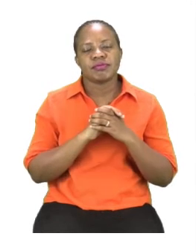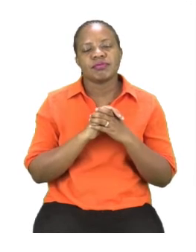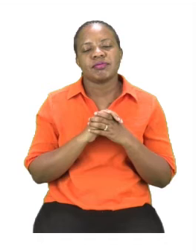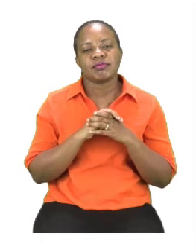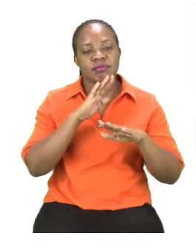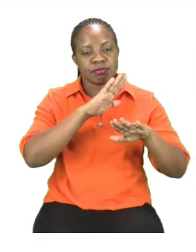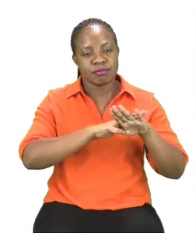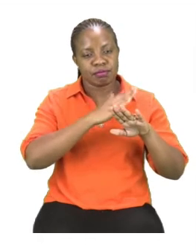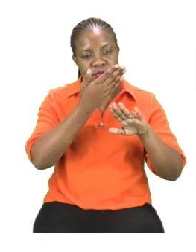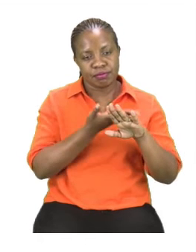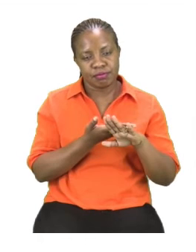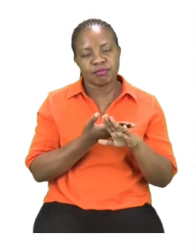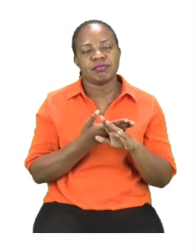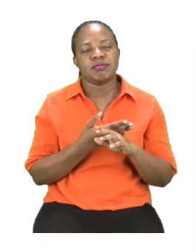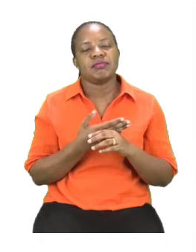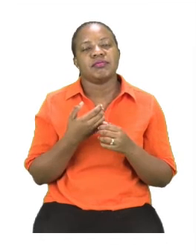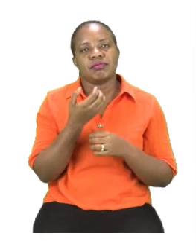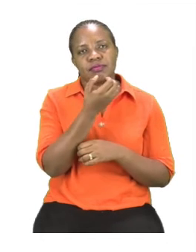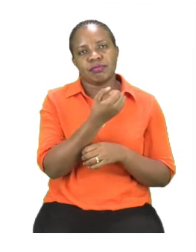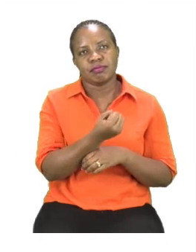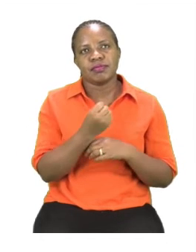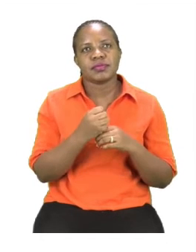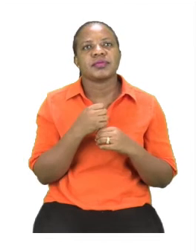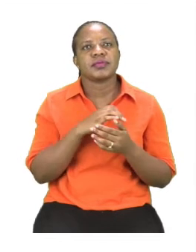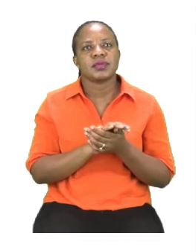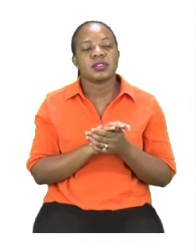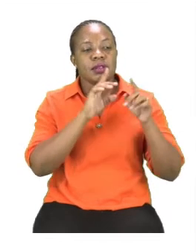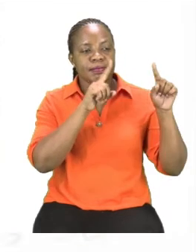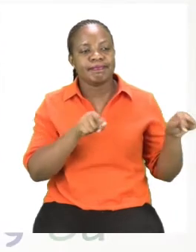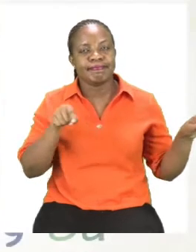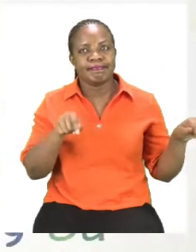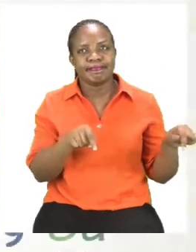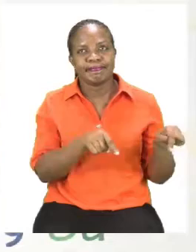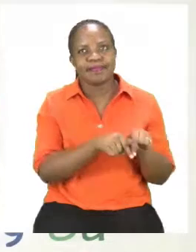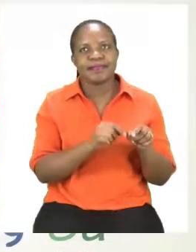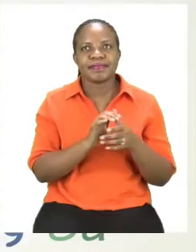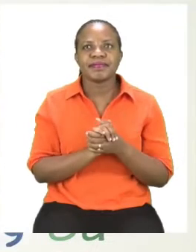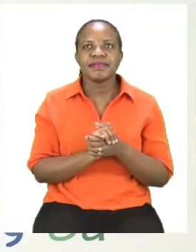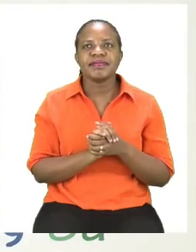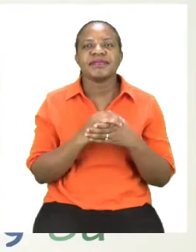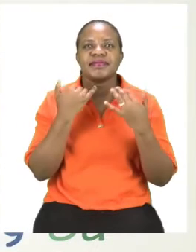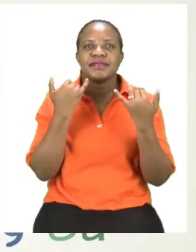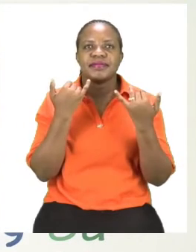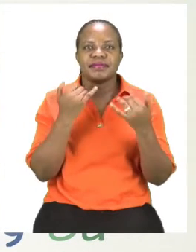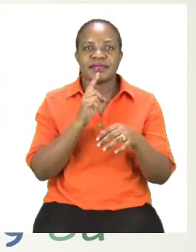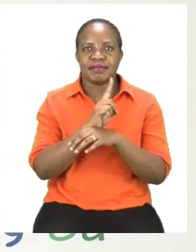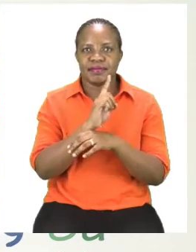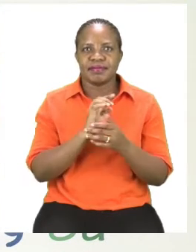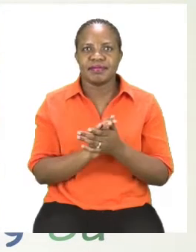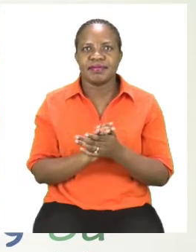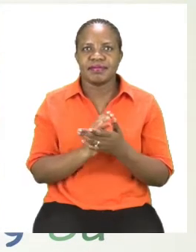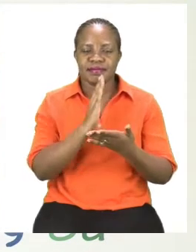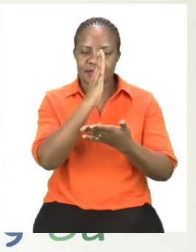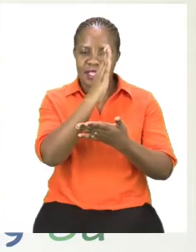one together. Let us take a look at the board. Now the first one says